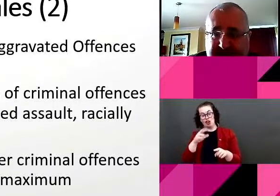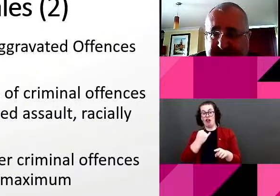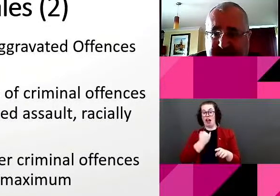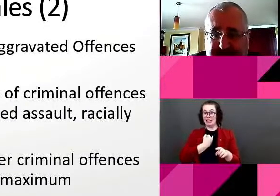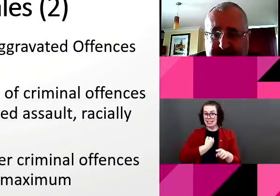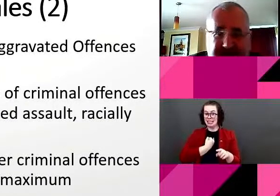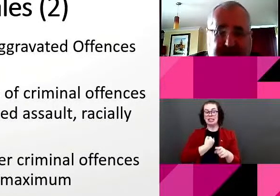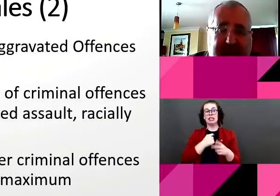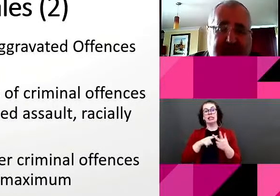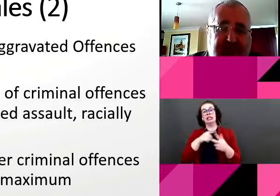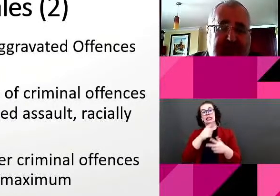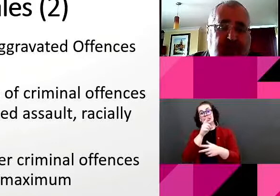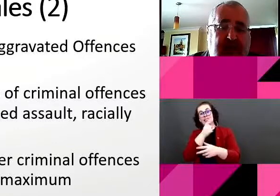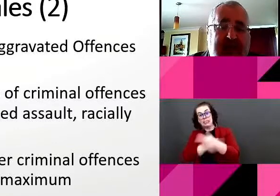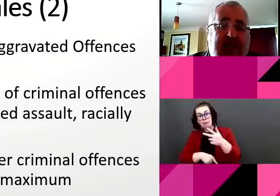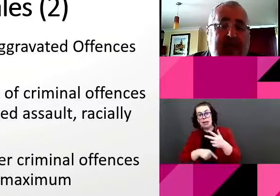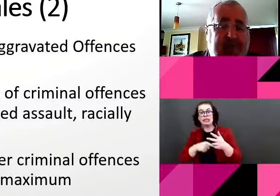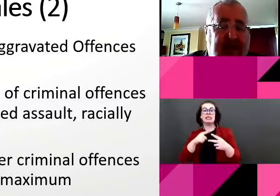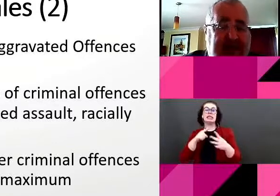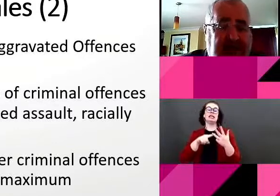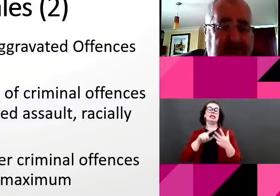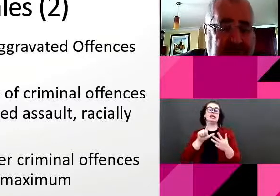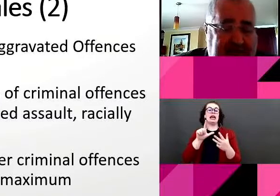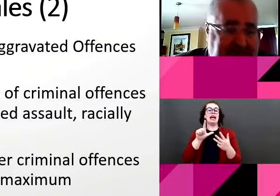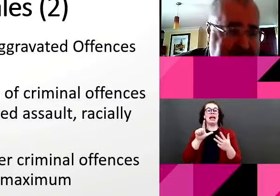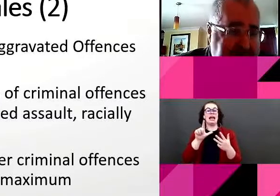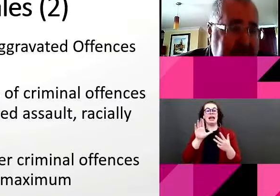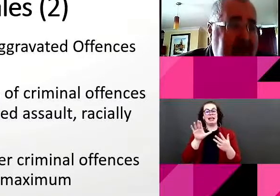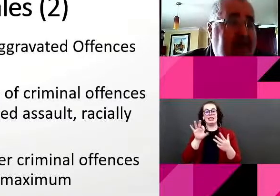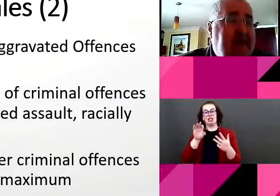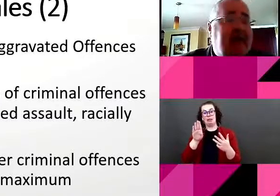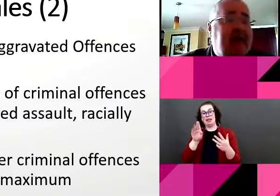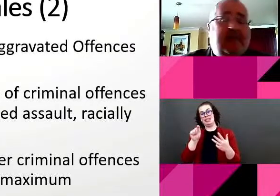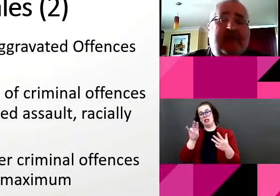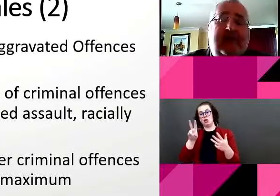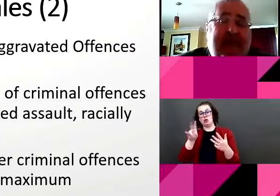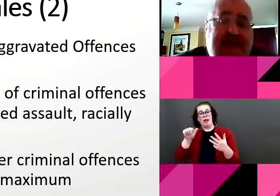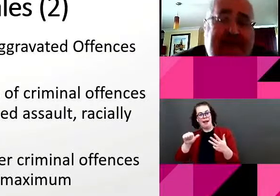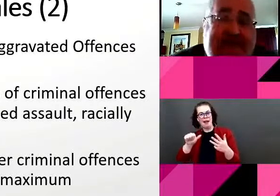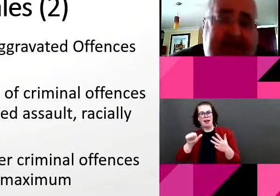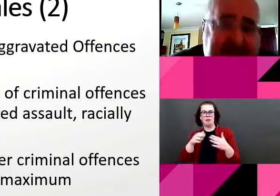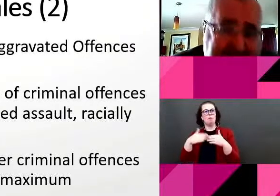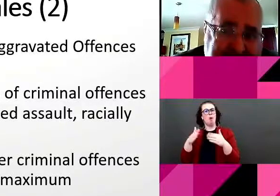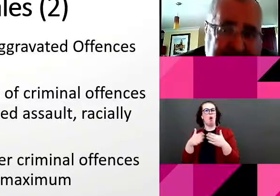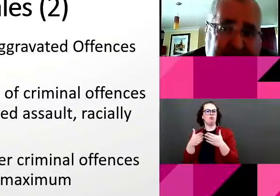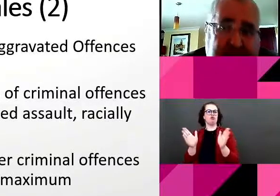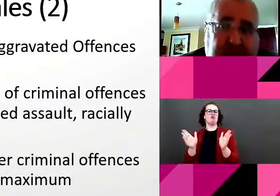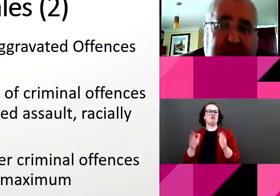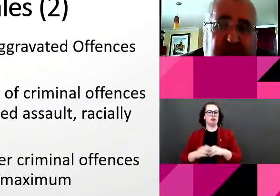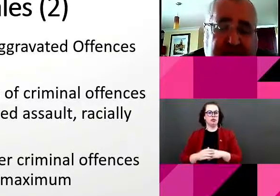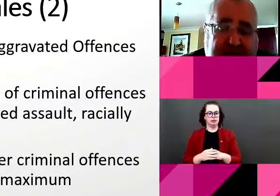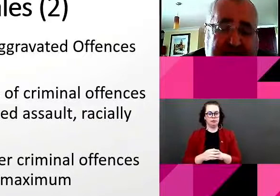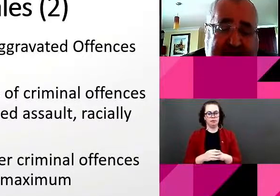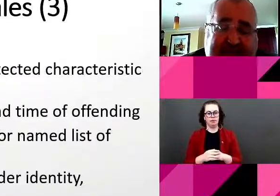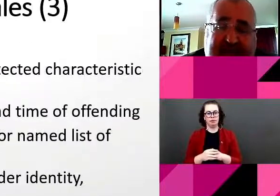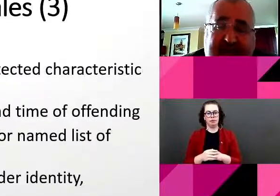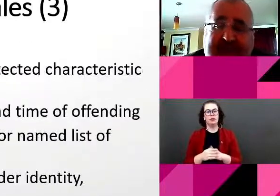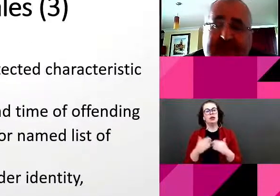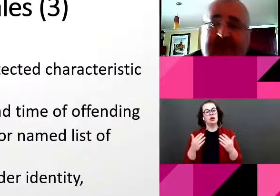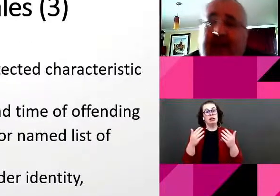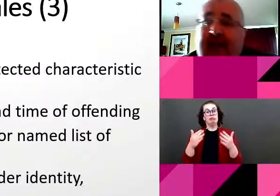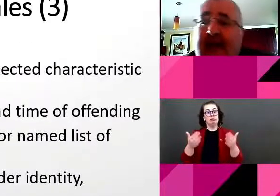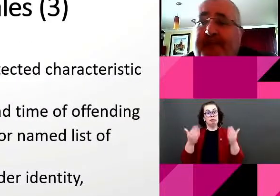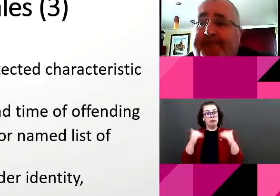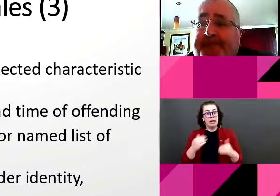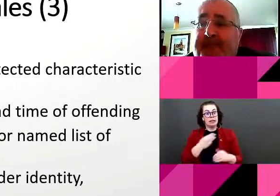varied legal geometry in a way in Britain currently. Now, the legal test, if we move on to the next